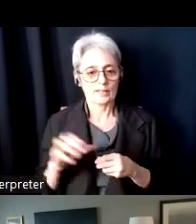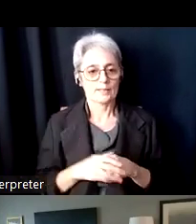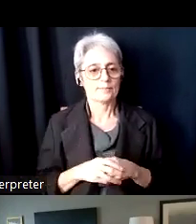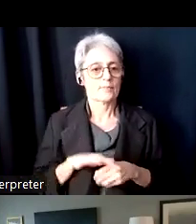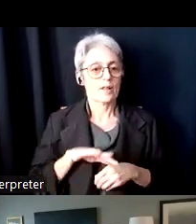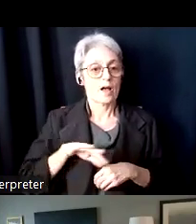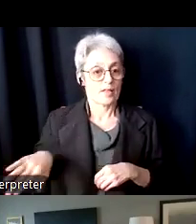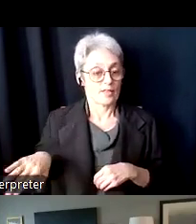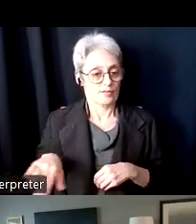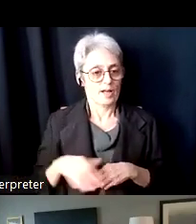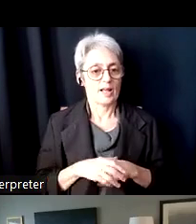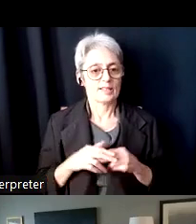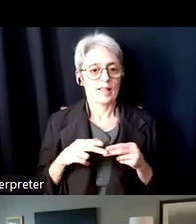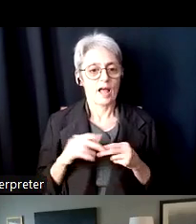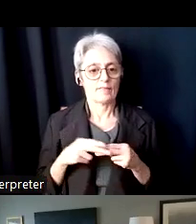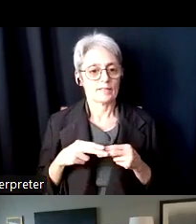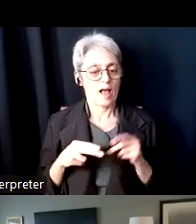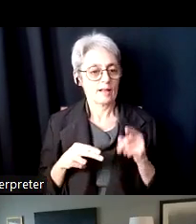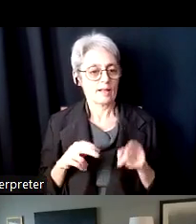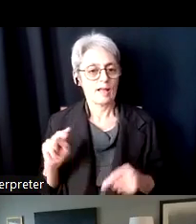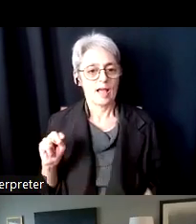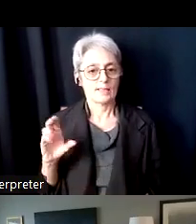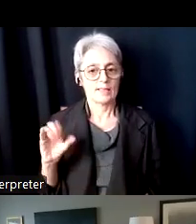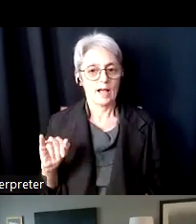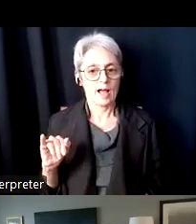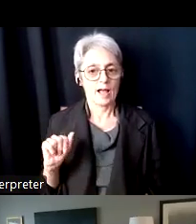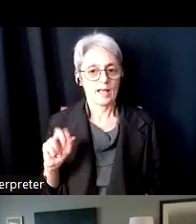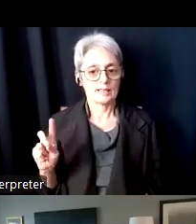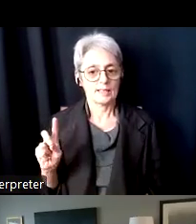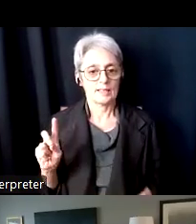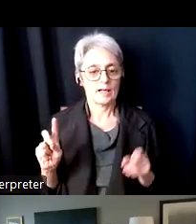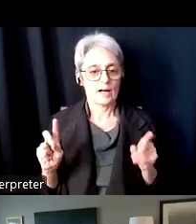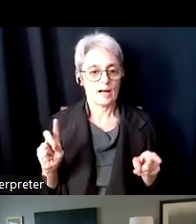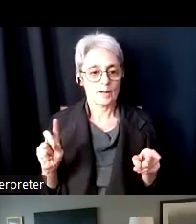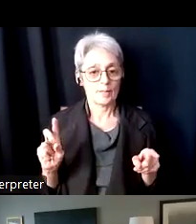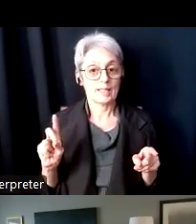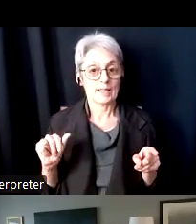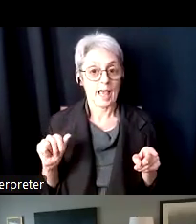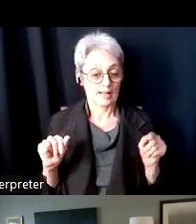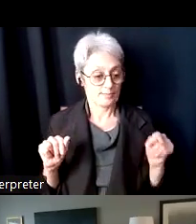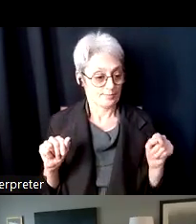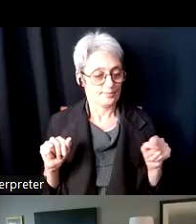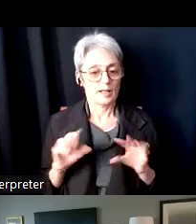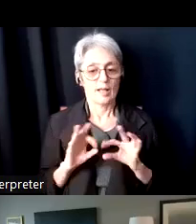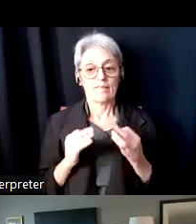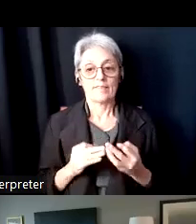of the slide the NCI-AD data, and you can see that in family care, we do have a